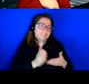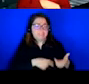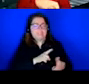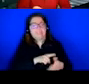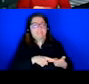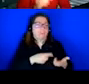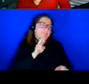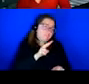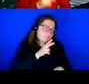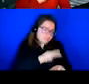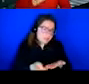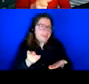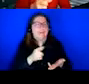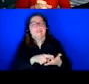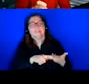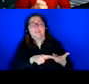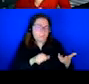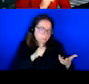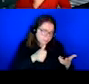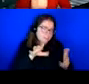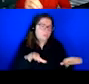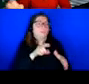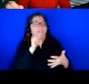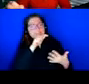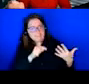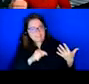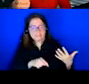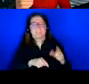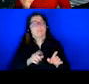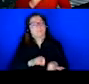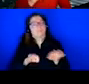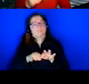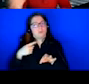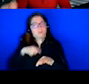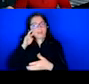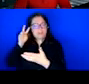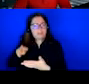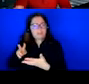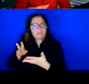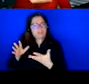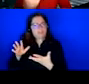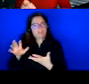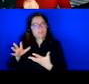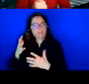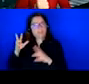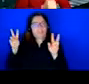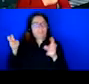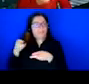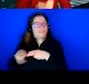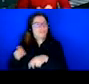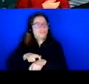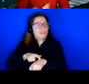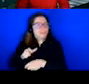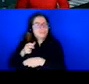celebrate the short-term wins. So it's good to always think about how can I celebrate those short-term wins and kind of work on that too.